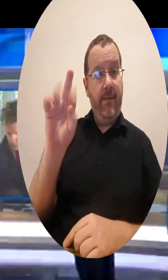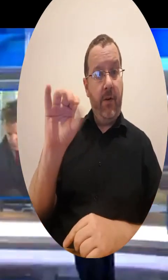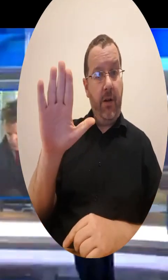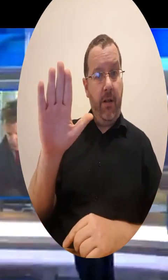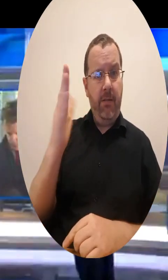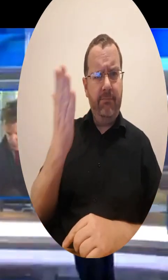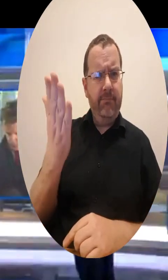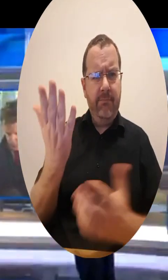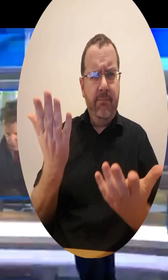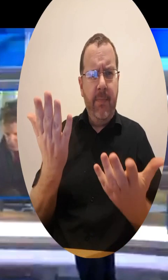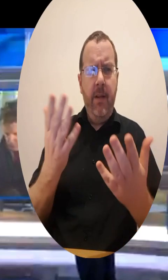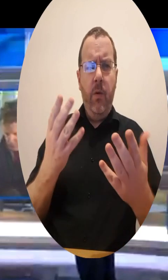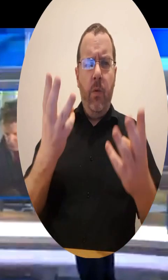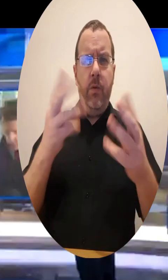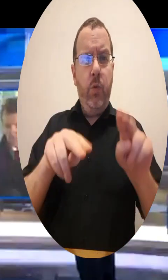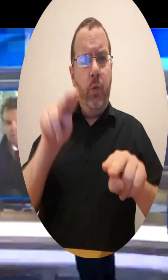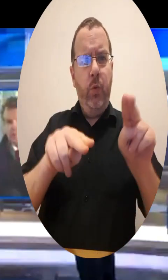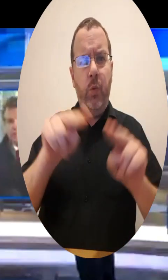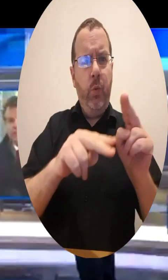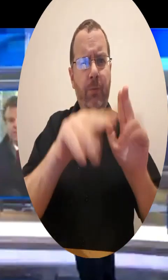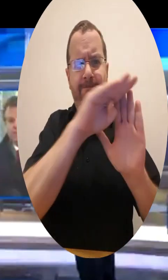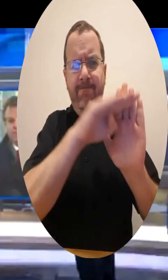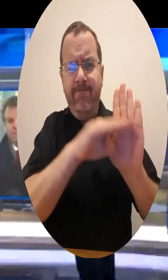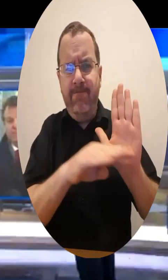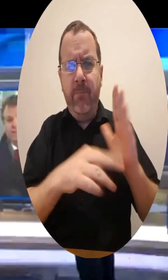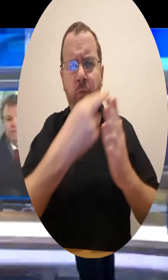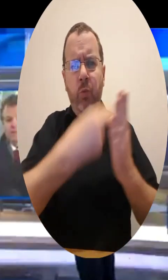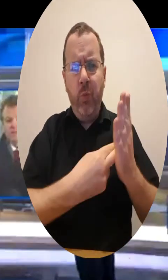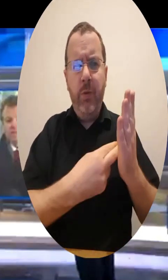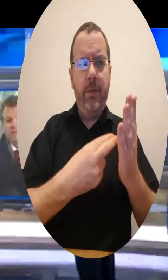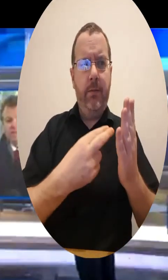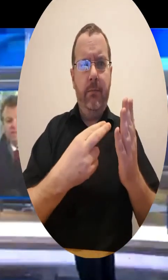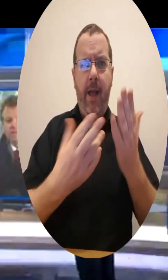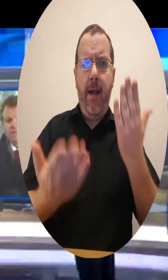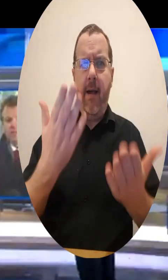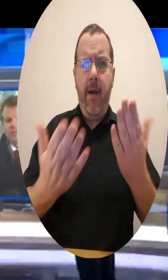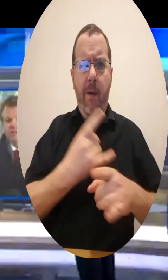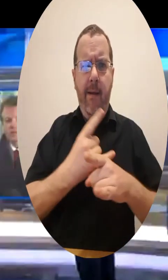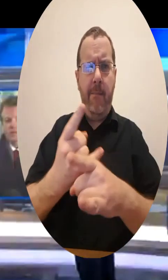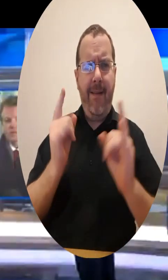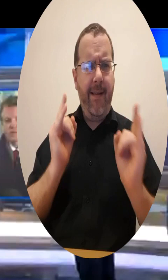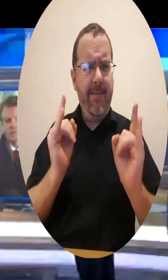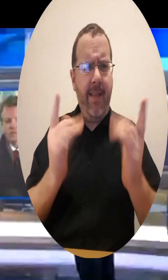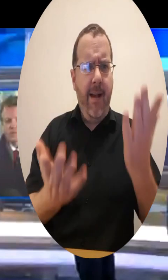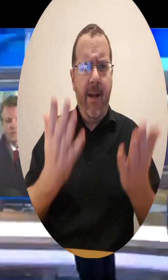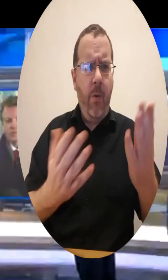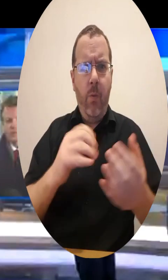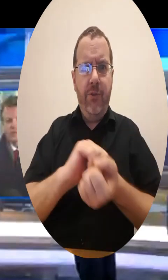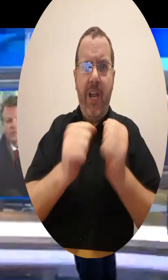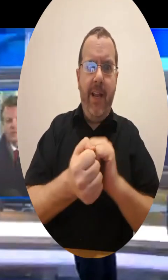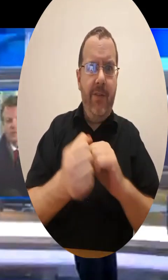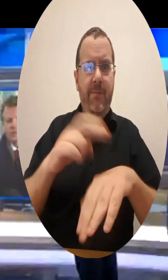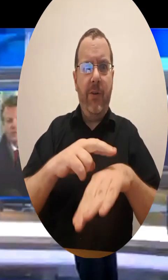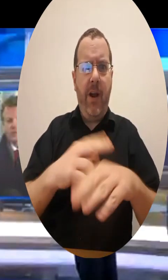Department of Health. Fergal, what are the health reasons for these measures? If you could explain to people exactly how it's hoped that these will make a